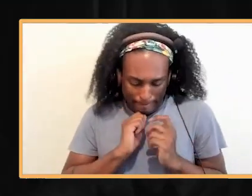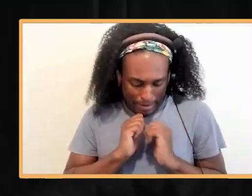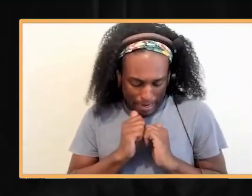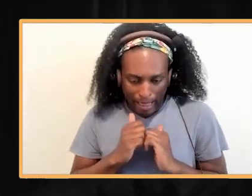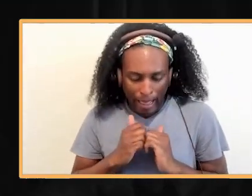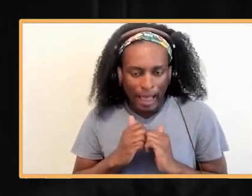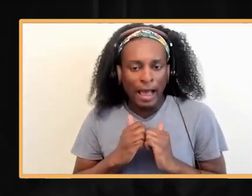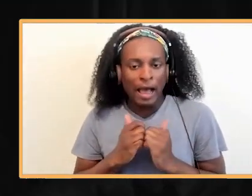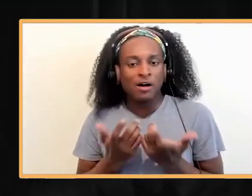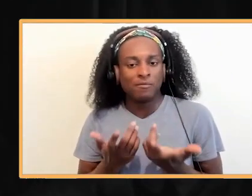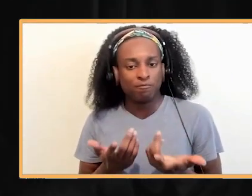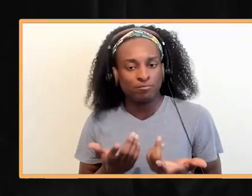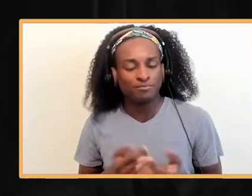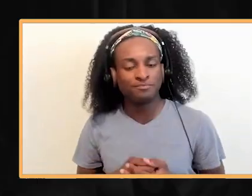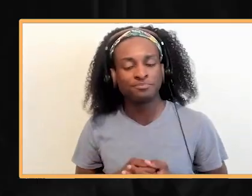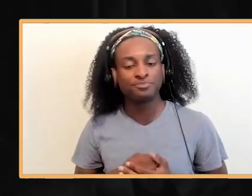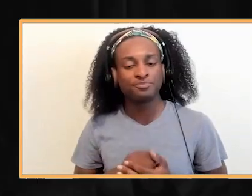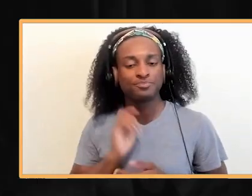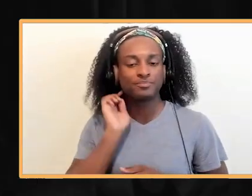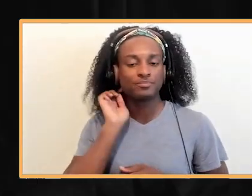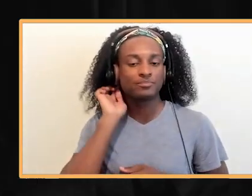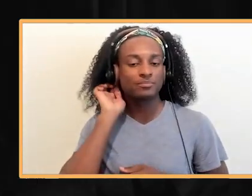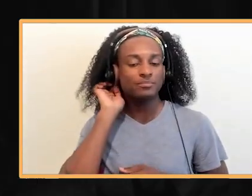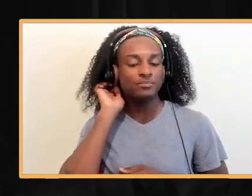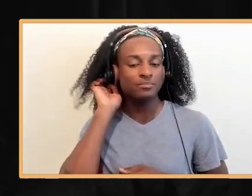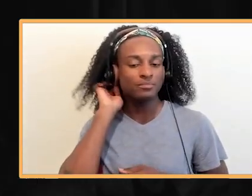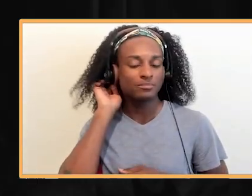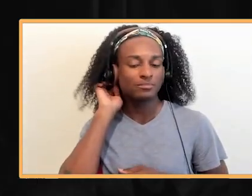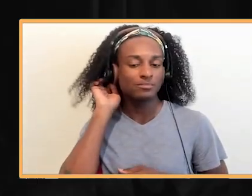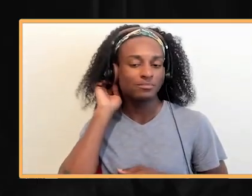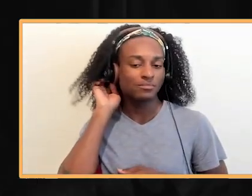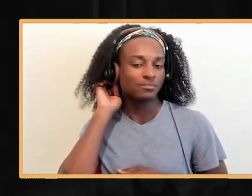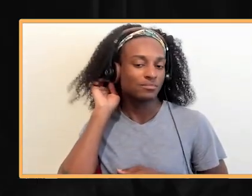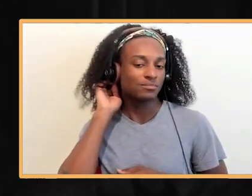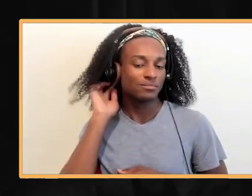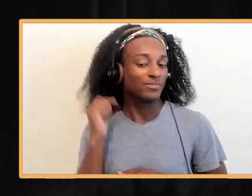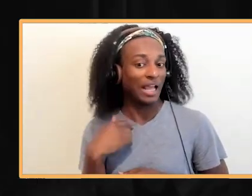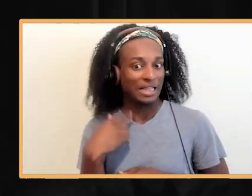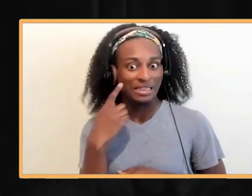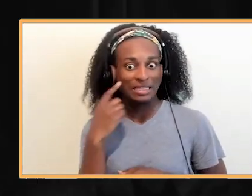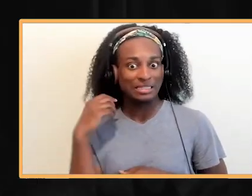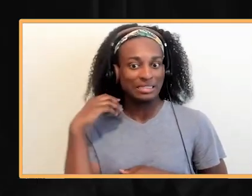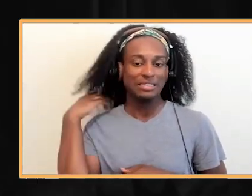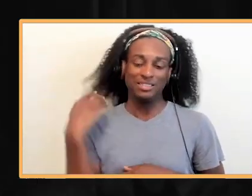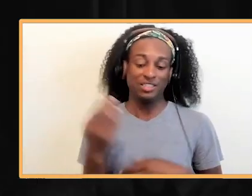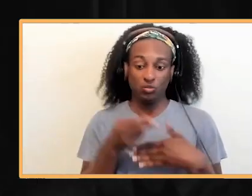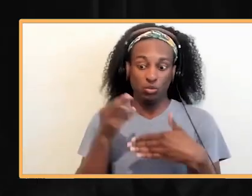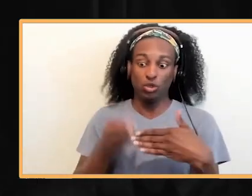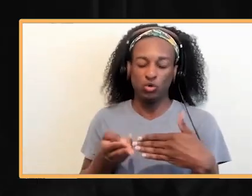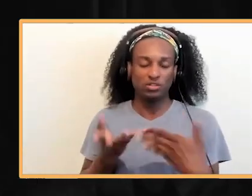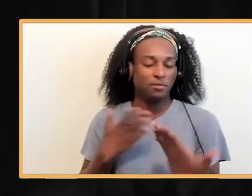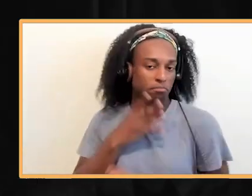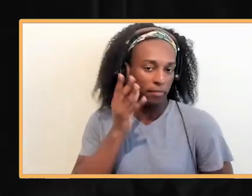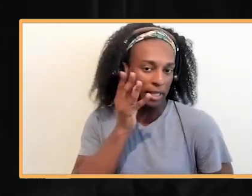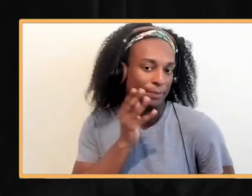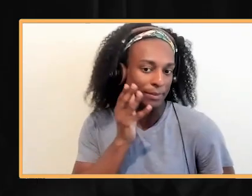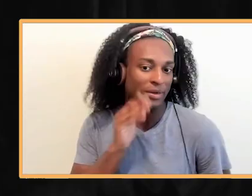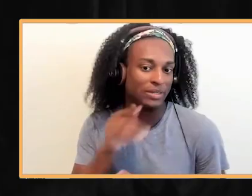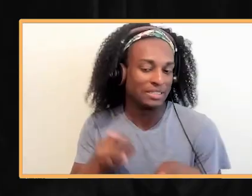And so I think what ends up happening, and I would say that, I'm speaking from my experience as a white man, I would say this is probably true for